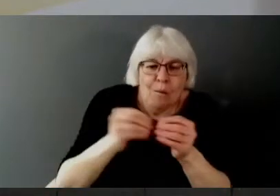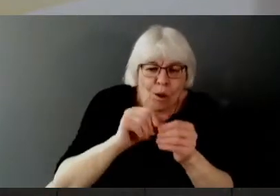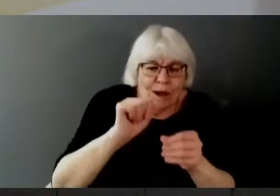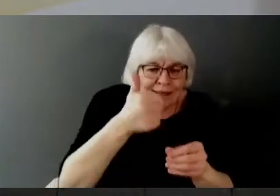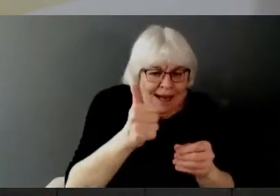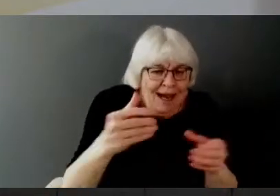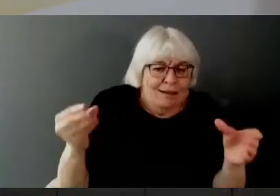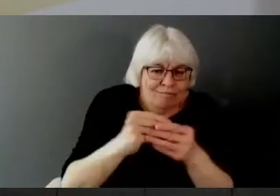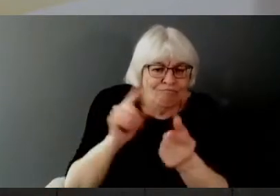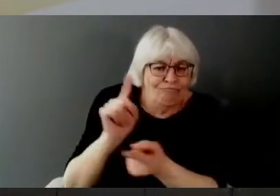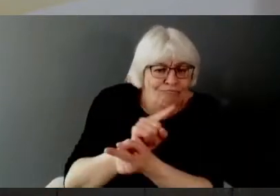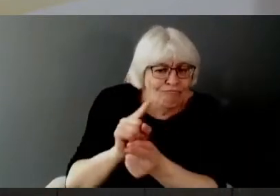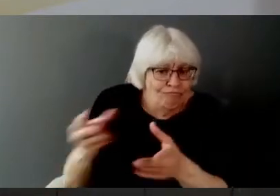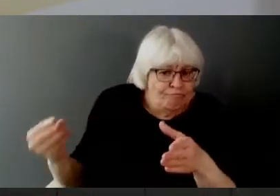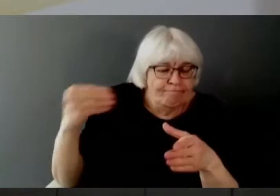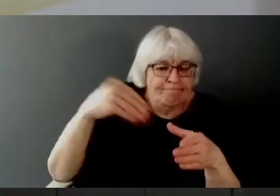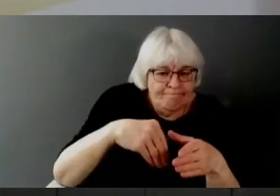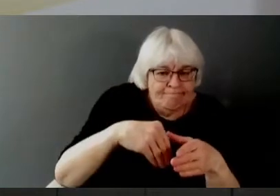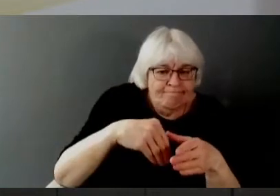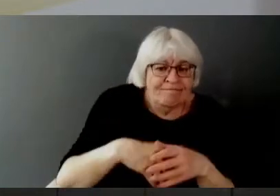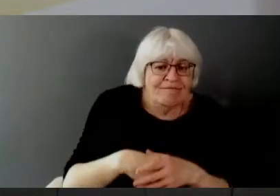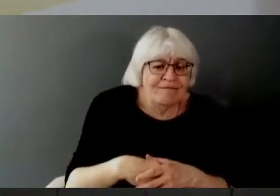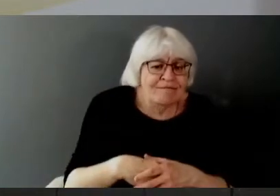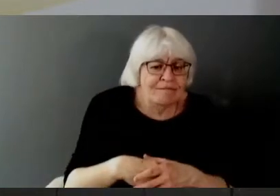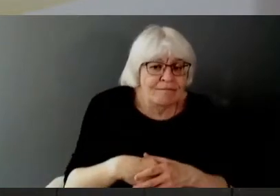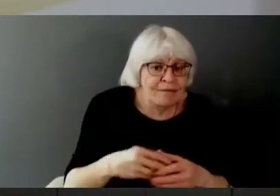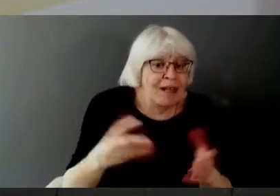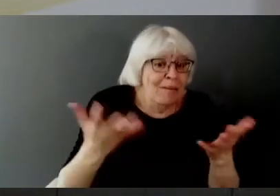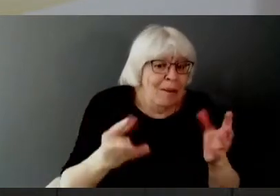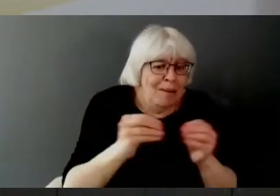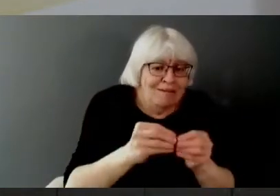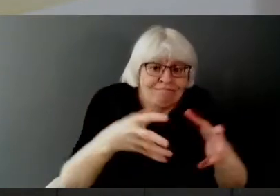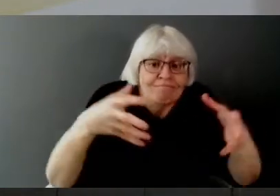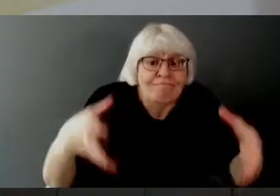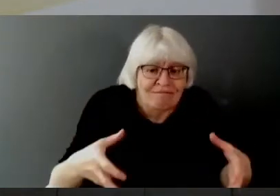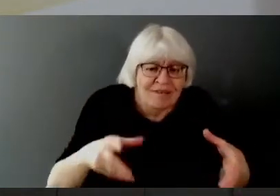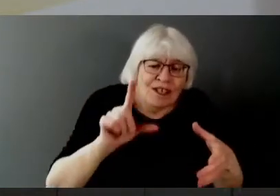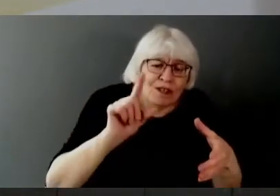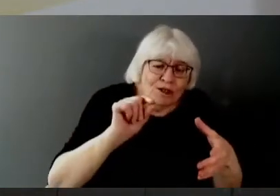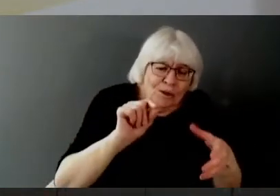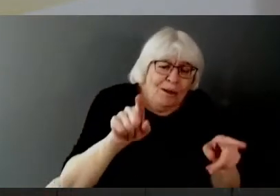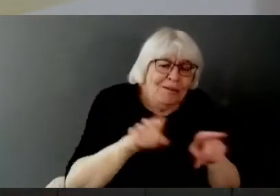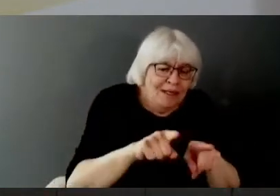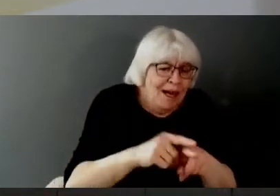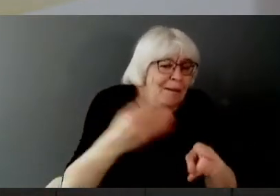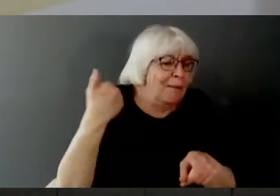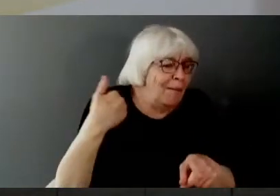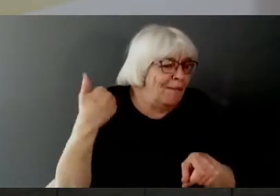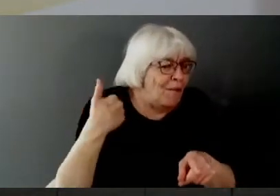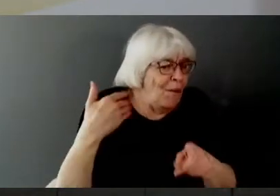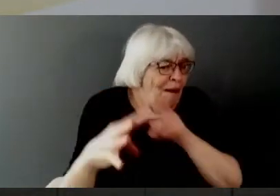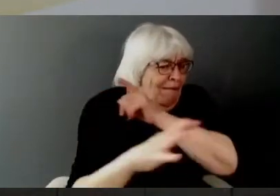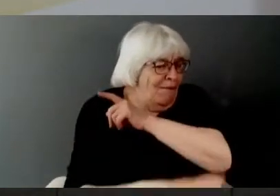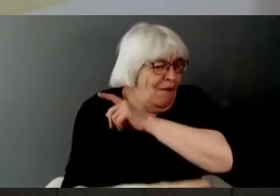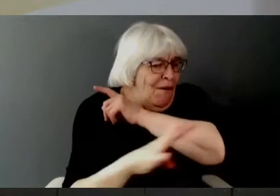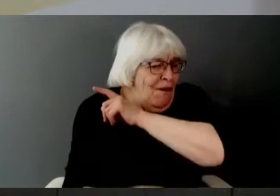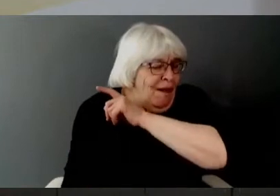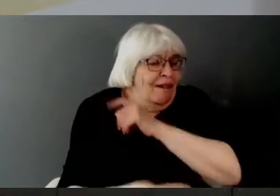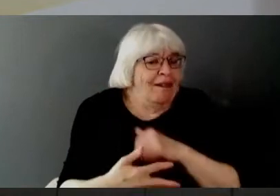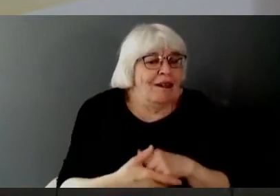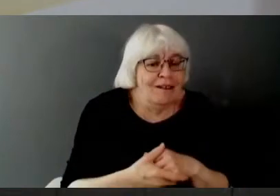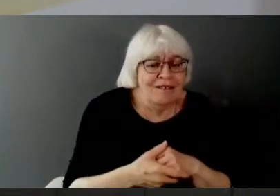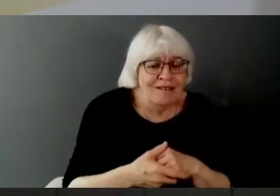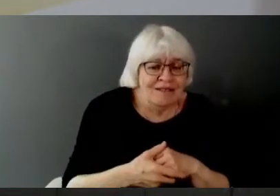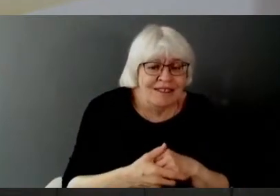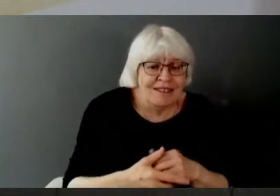of 20, which was what we had earlier in the fall, as well as right now there's